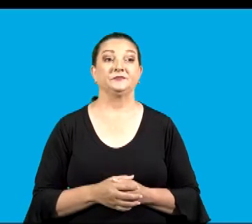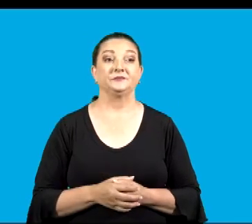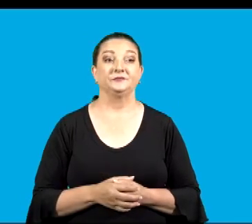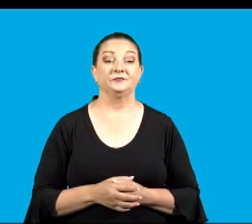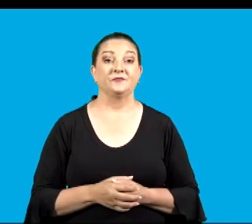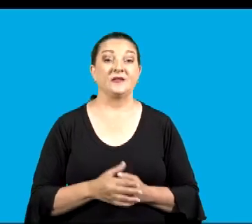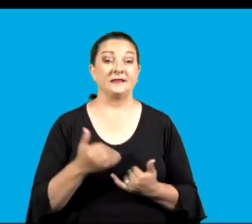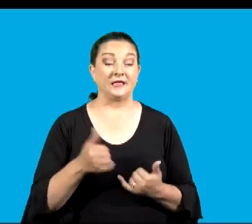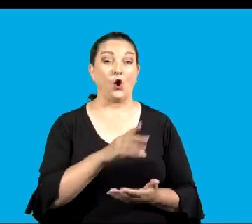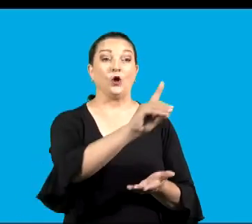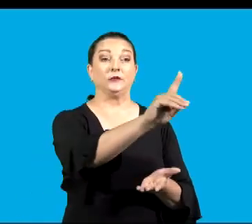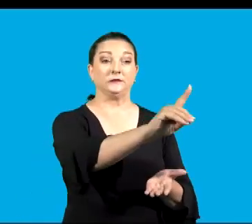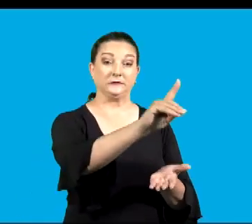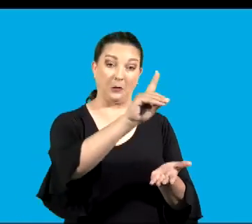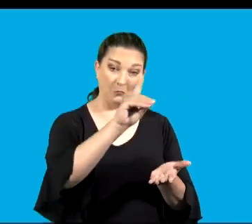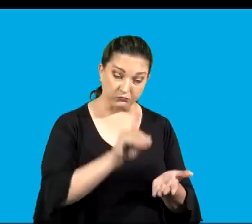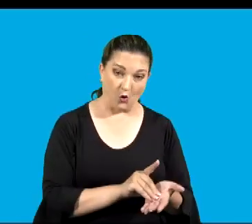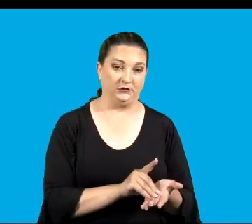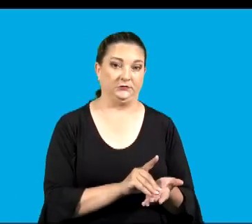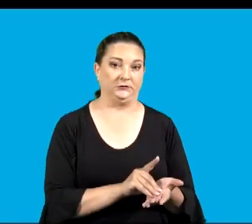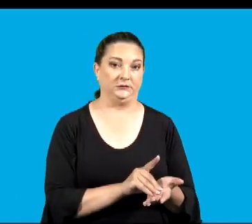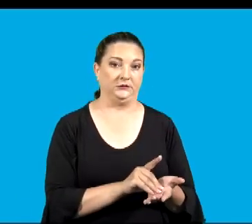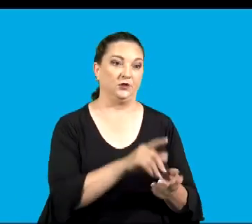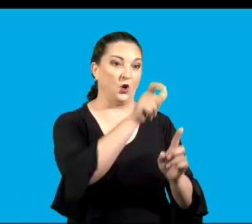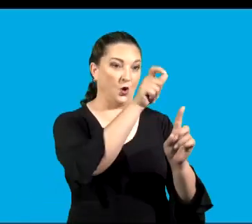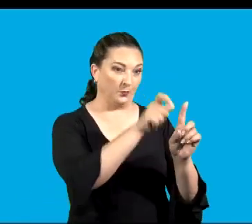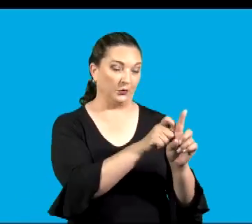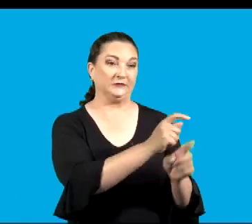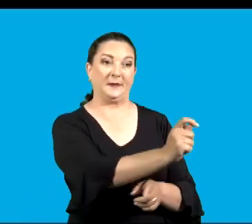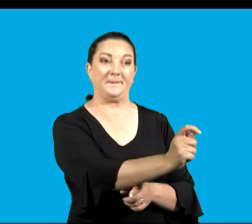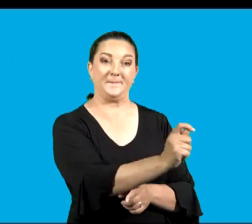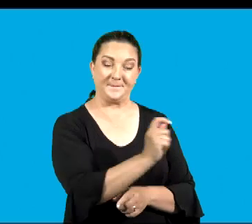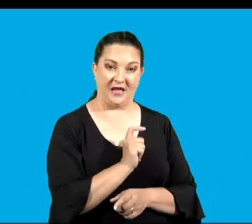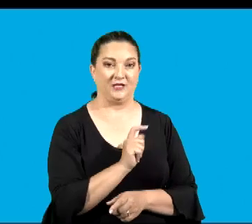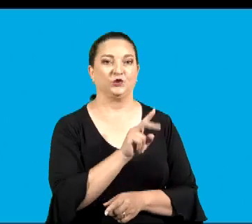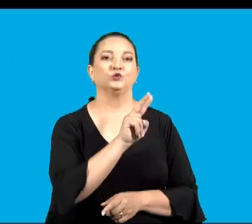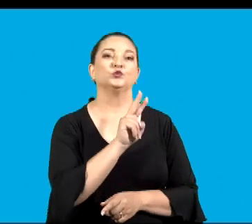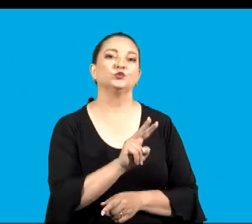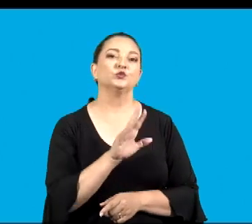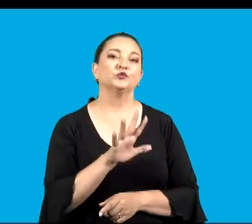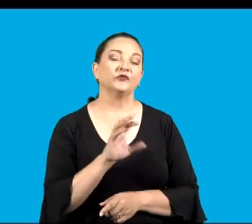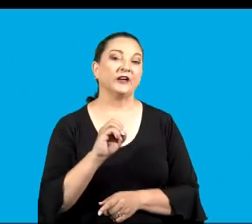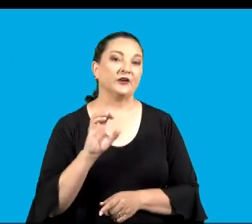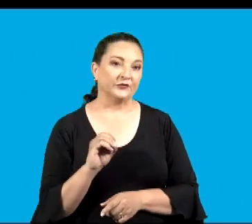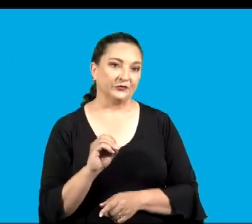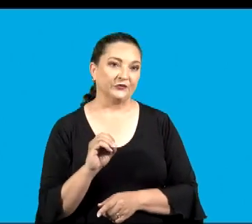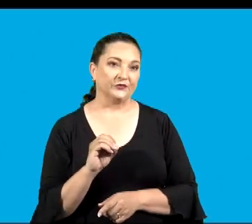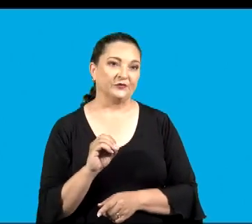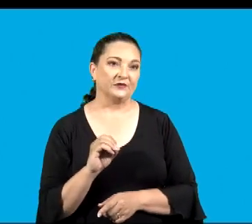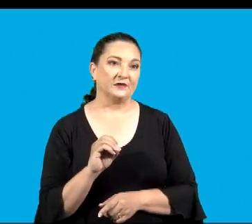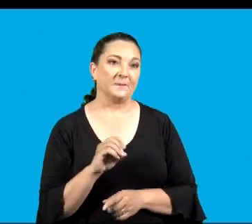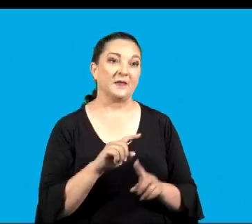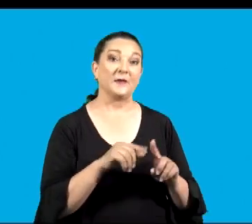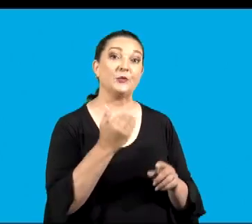direct deposit, that means a debtor has paid, minus a direct deposit of 2,500 by E.